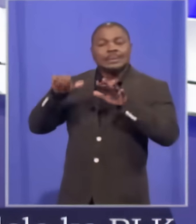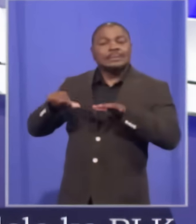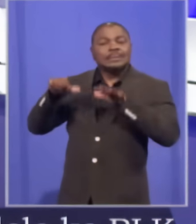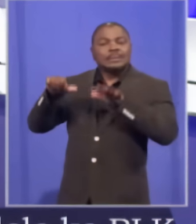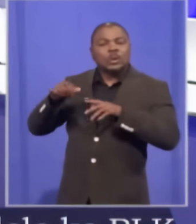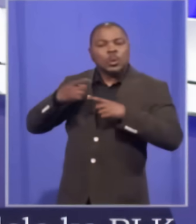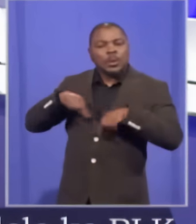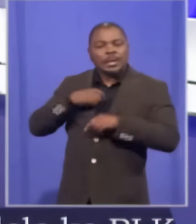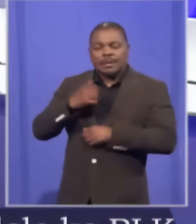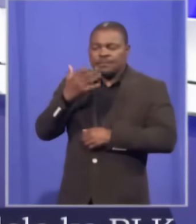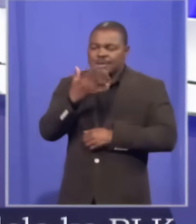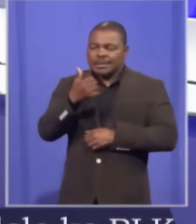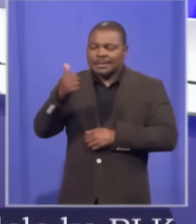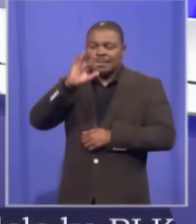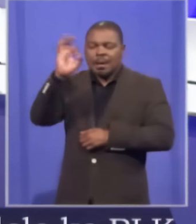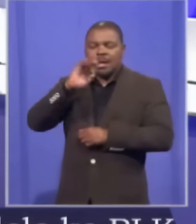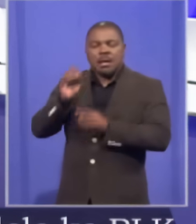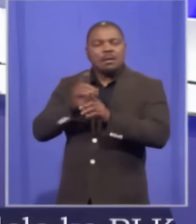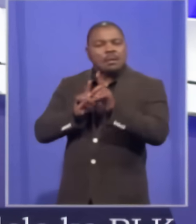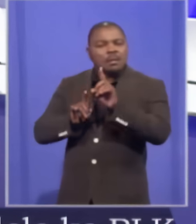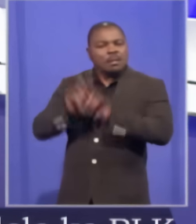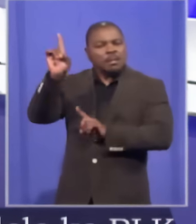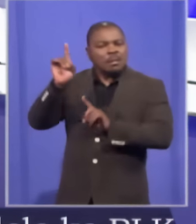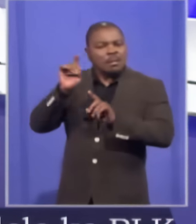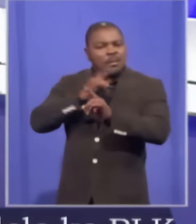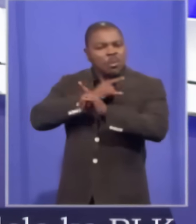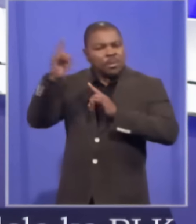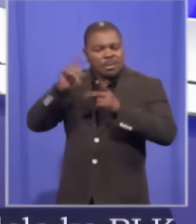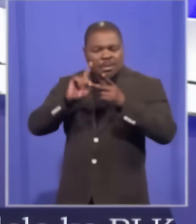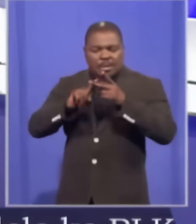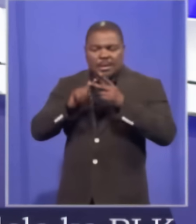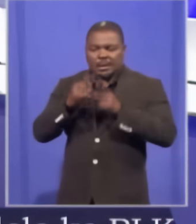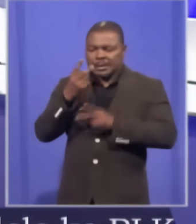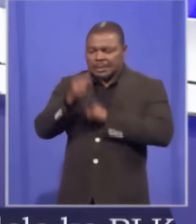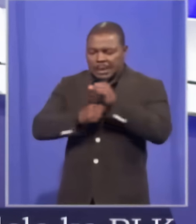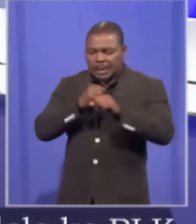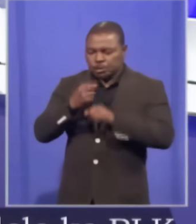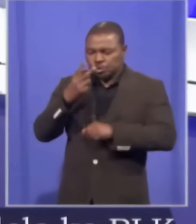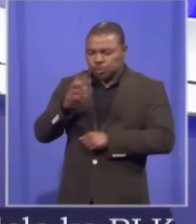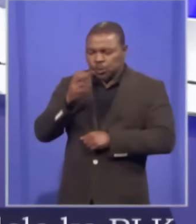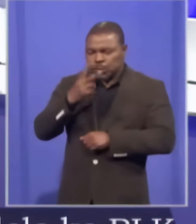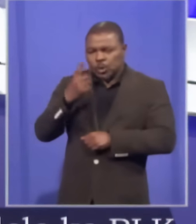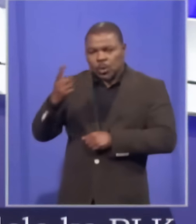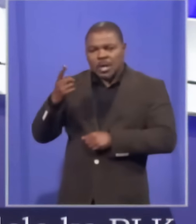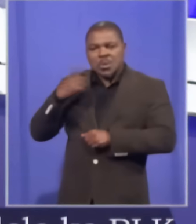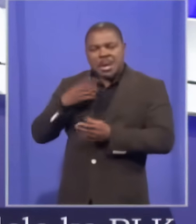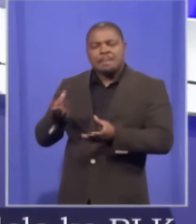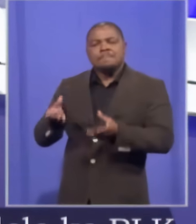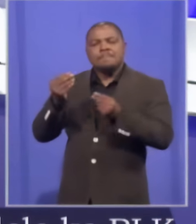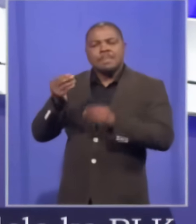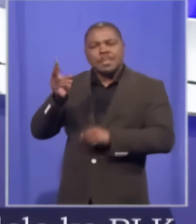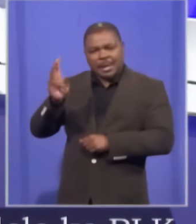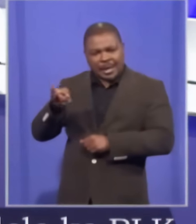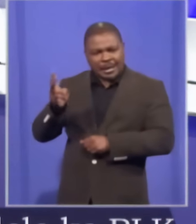kgonne go kry-a 56%, ngwaga o latelago ka 2021 ge re kgethiwa re kgonne go hwetša